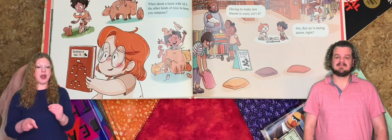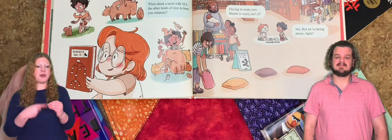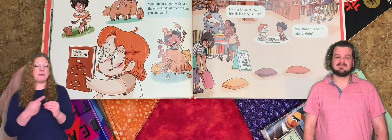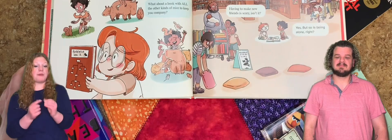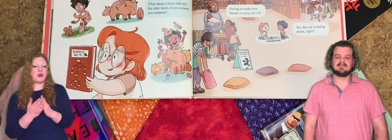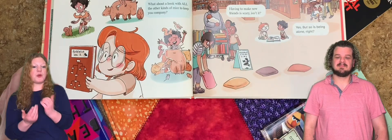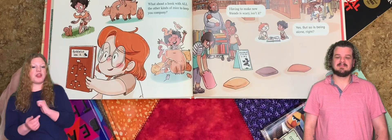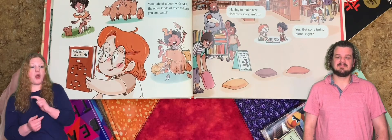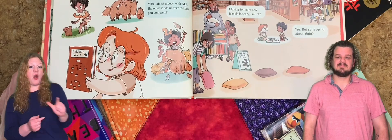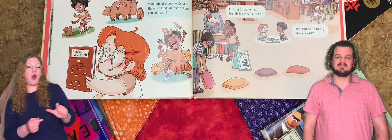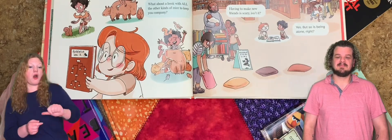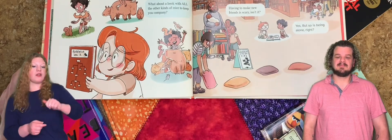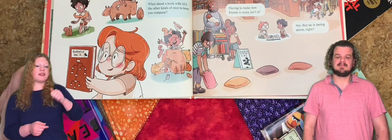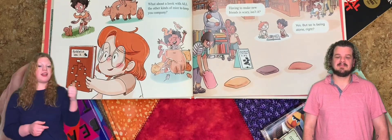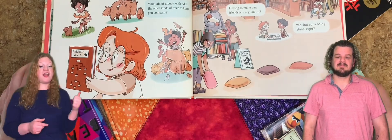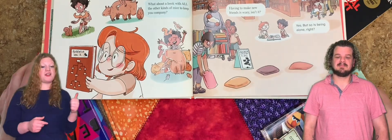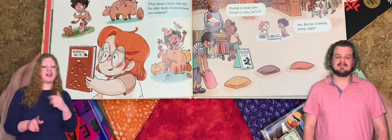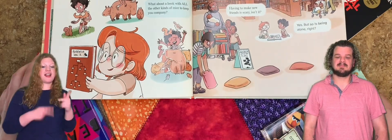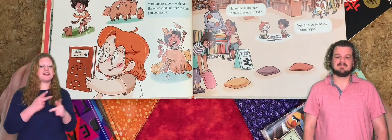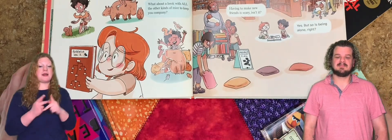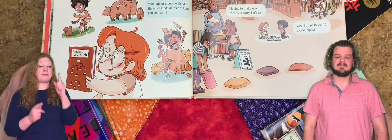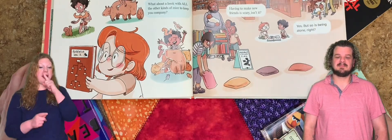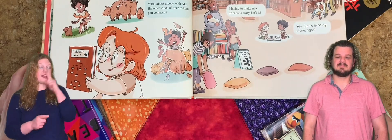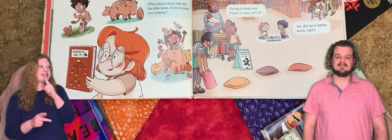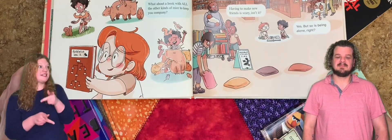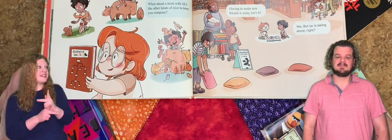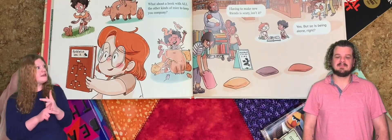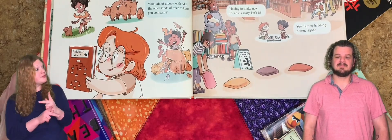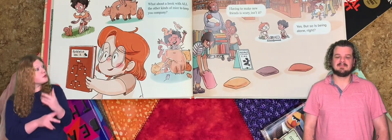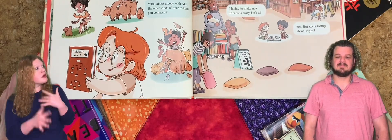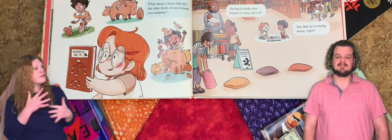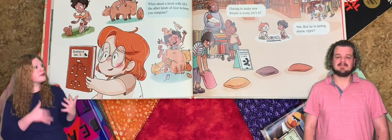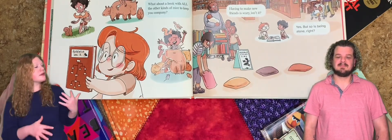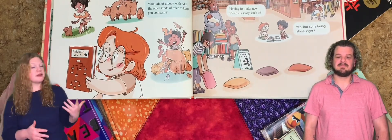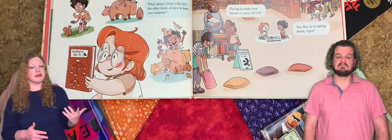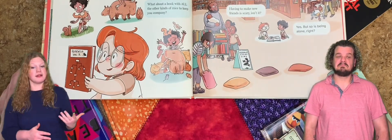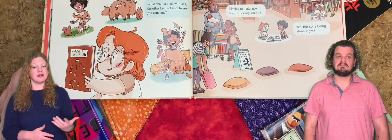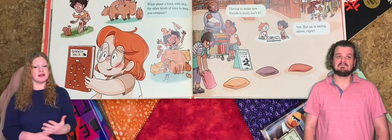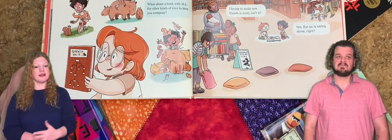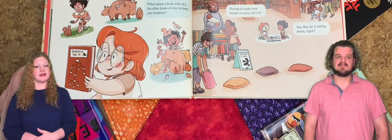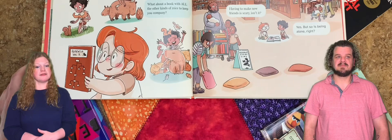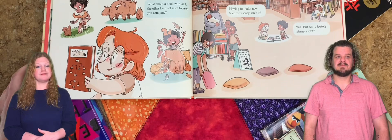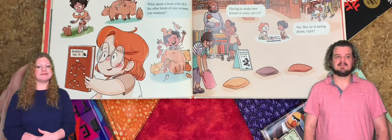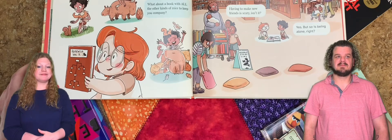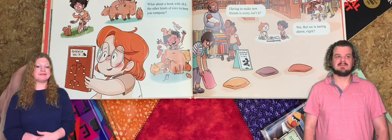What about a book with all the other kinds of mice to keep you company?